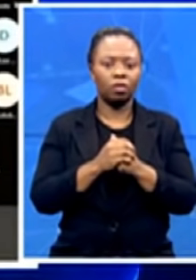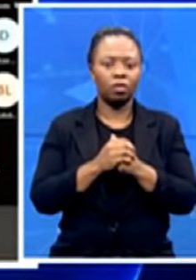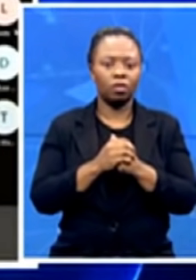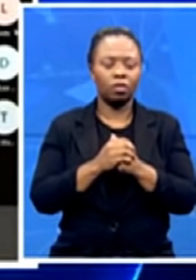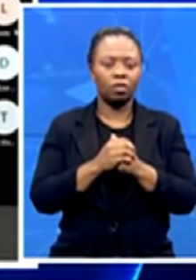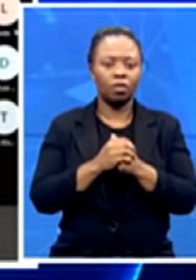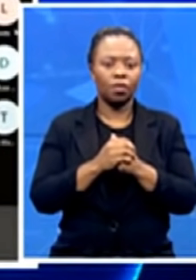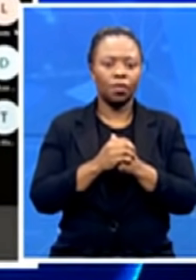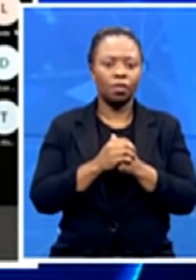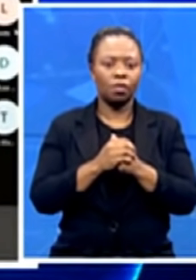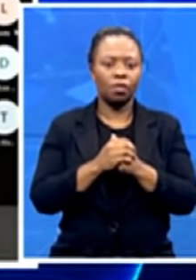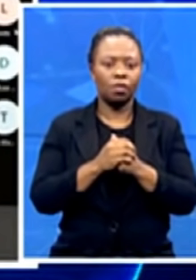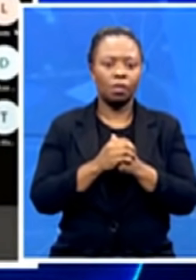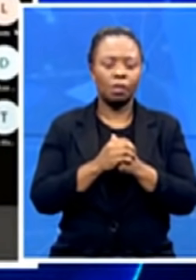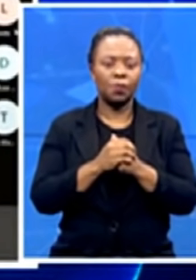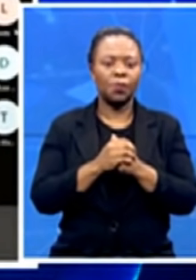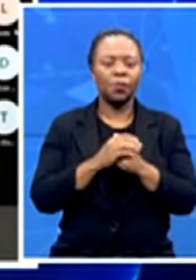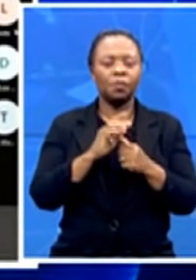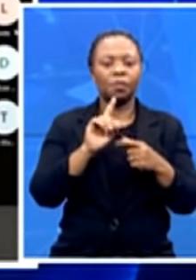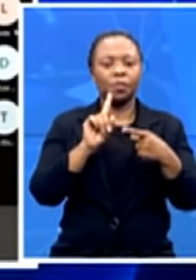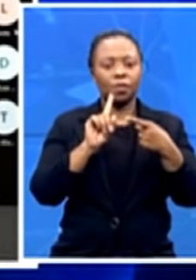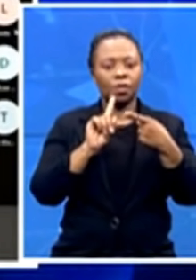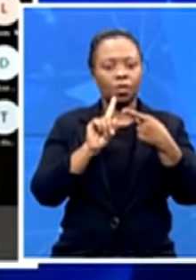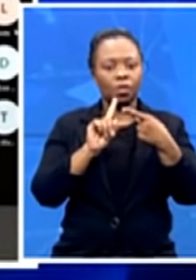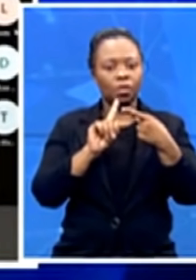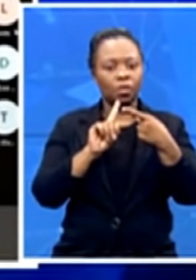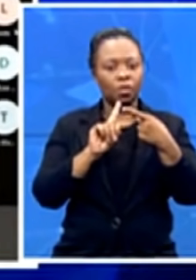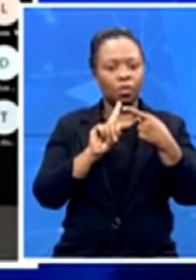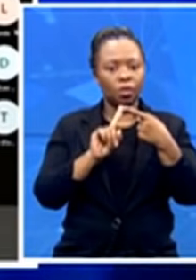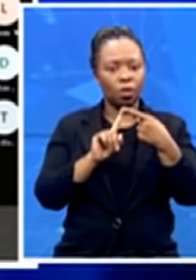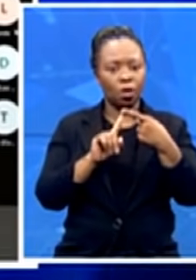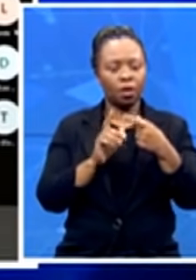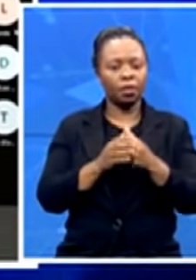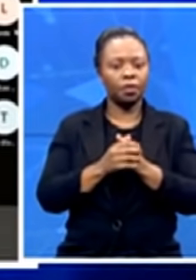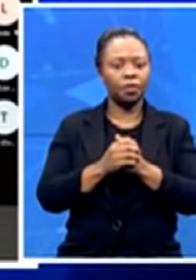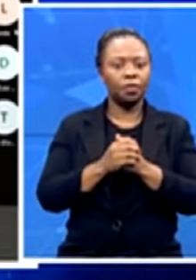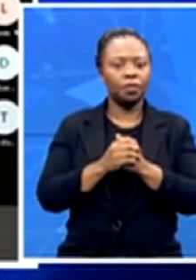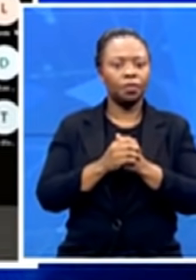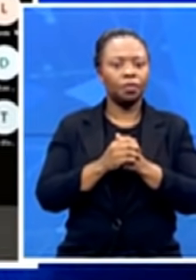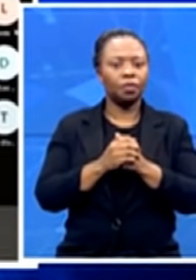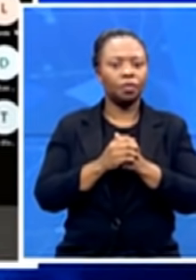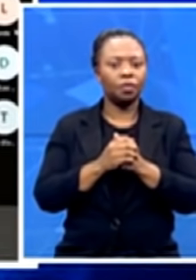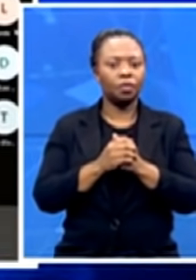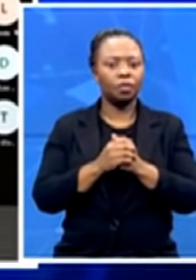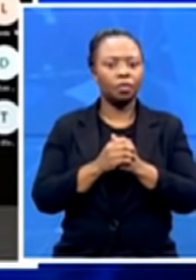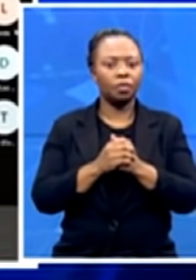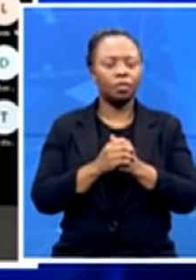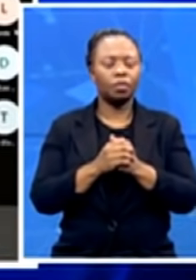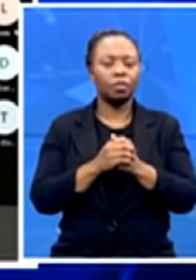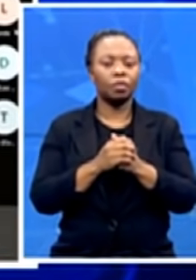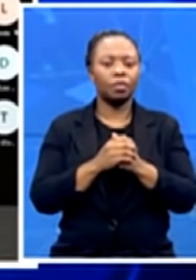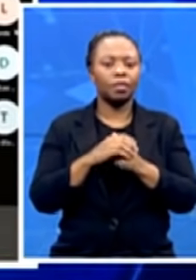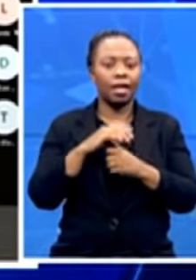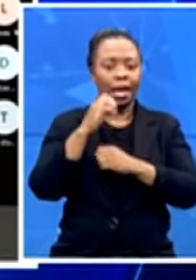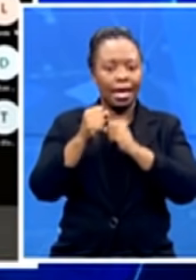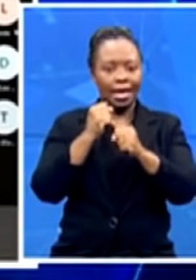One, it demanded August 2020, the NEC decided that,